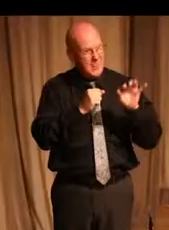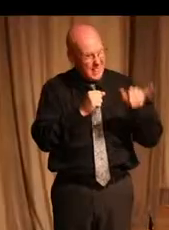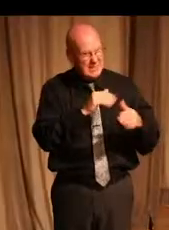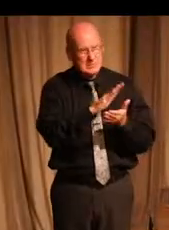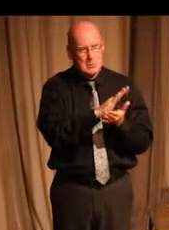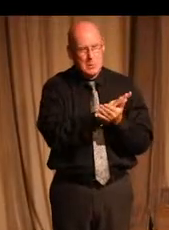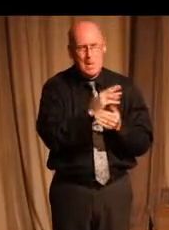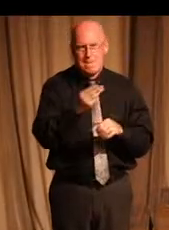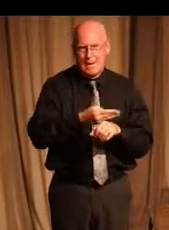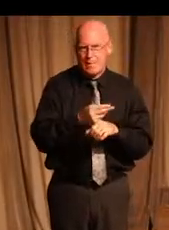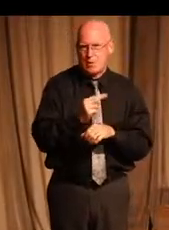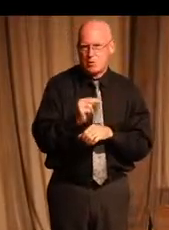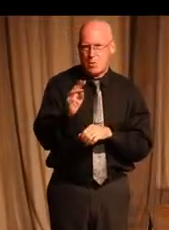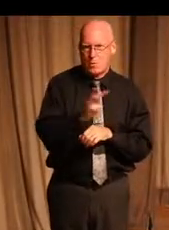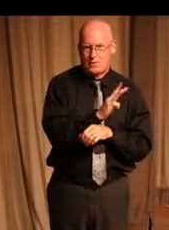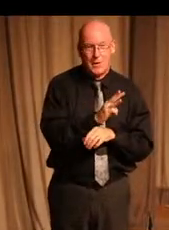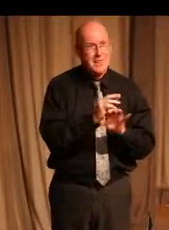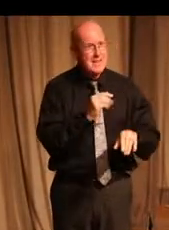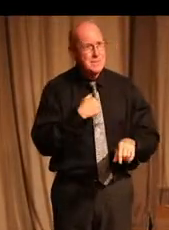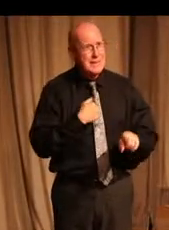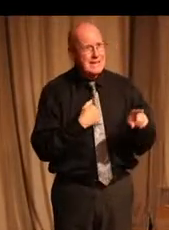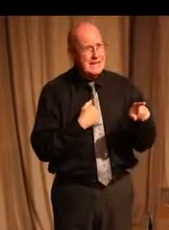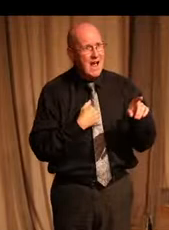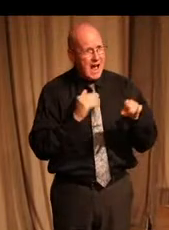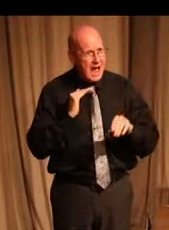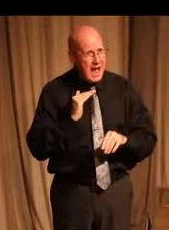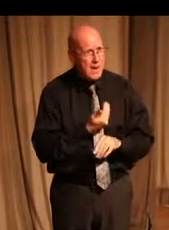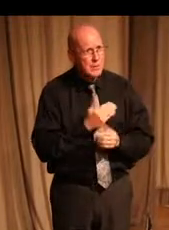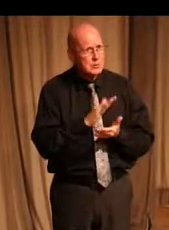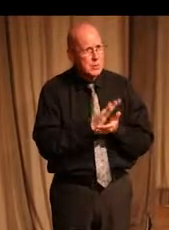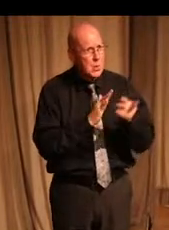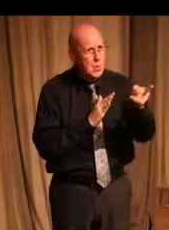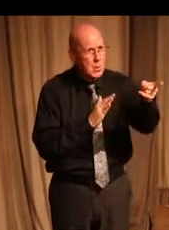Miami Northwestern, so I was like, that's us. You